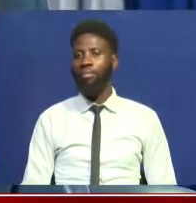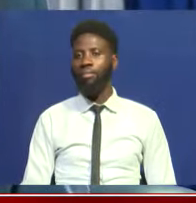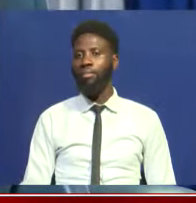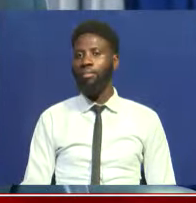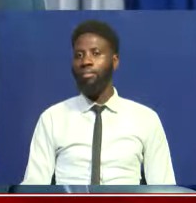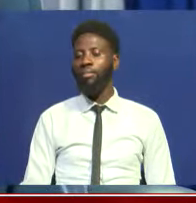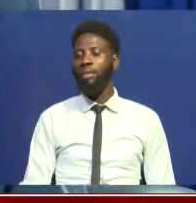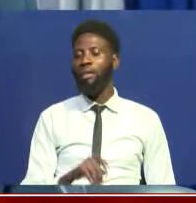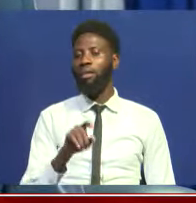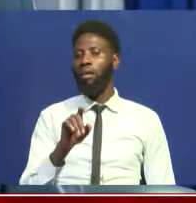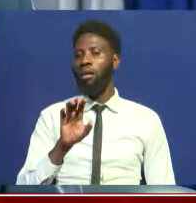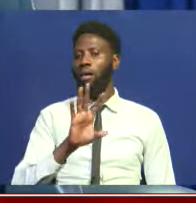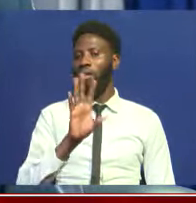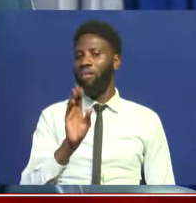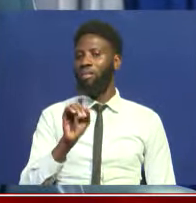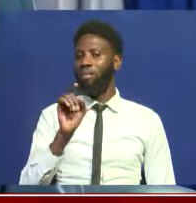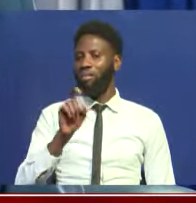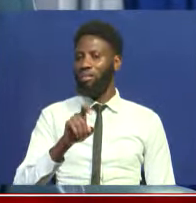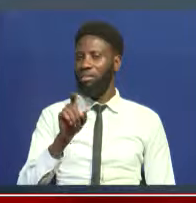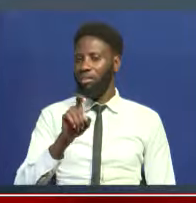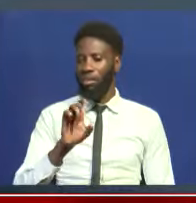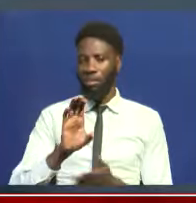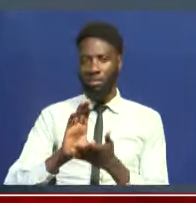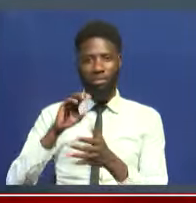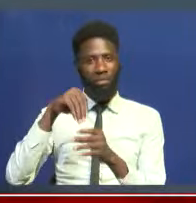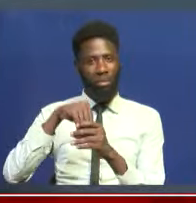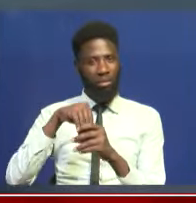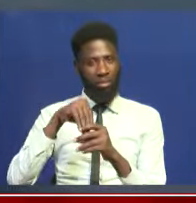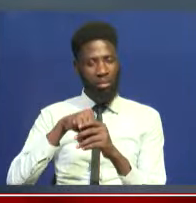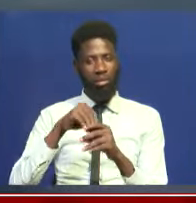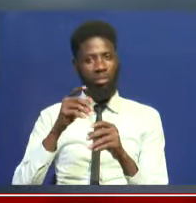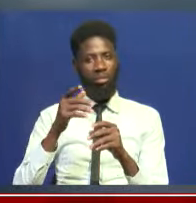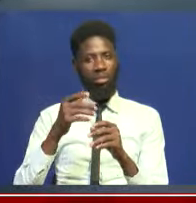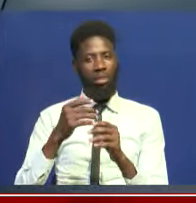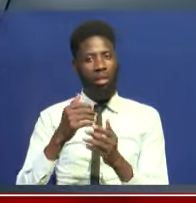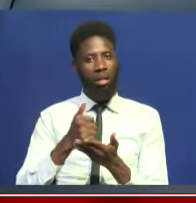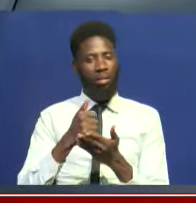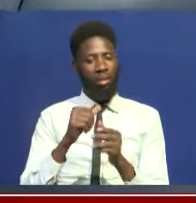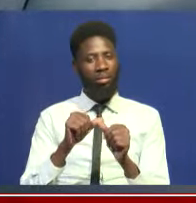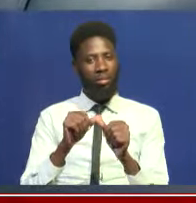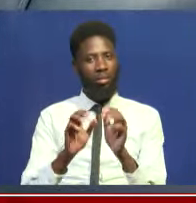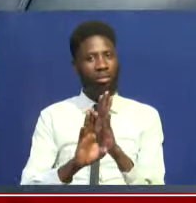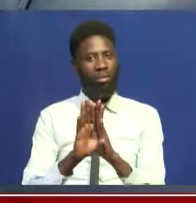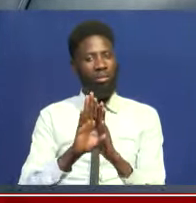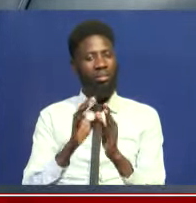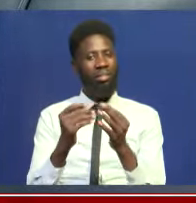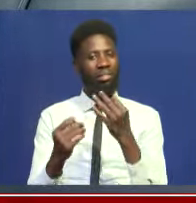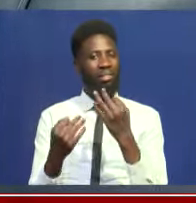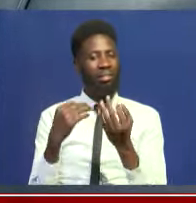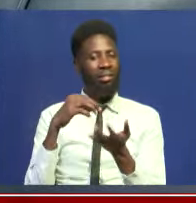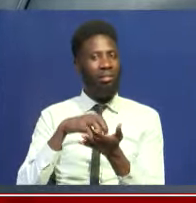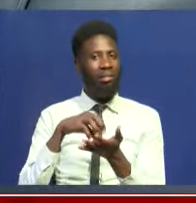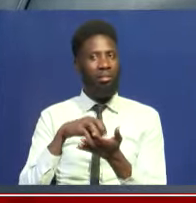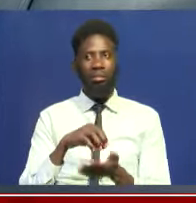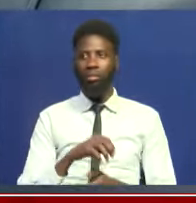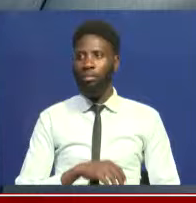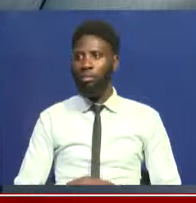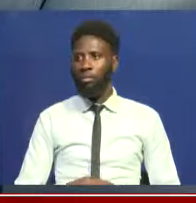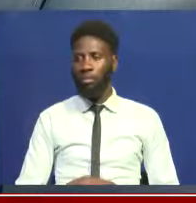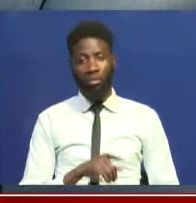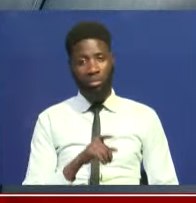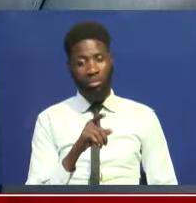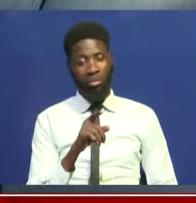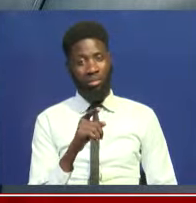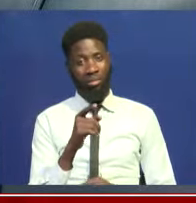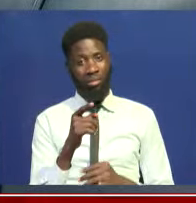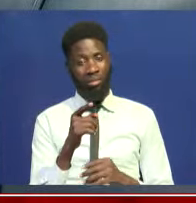the need that Africa has for this particular investment into sustainable development. Please give us the context. Well, as you started out in